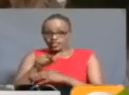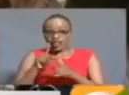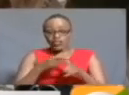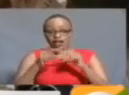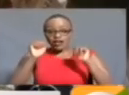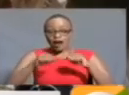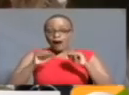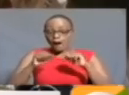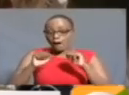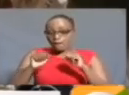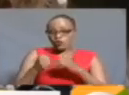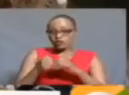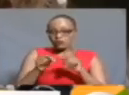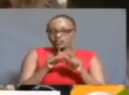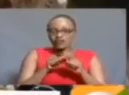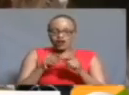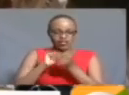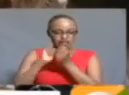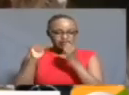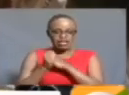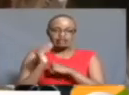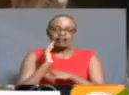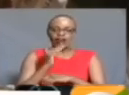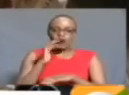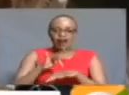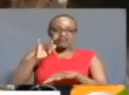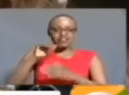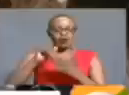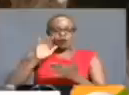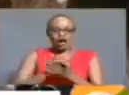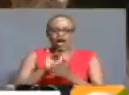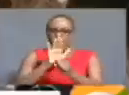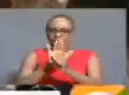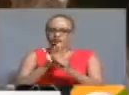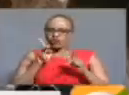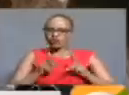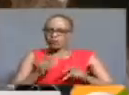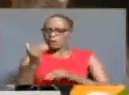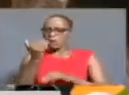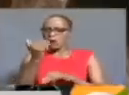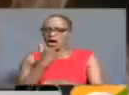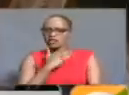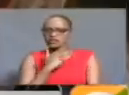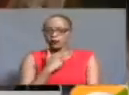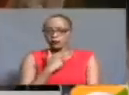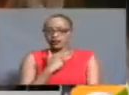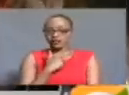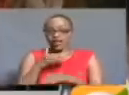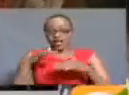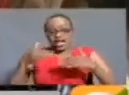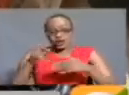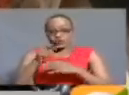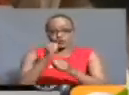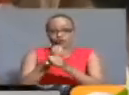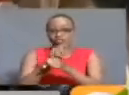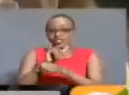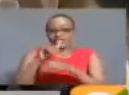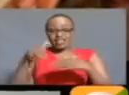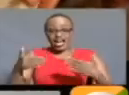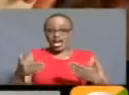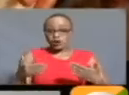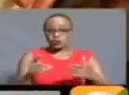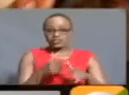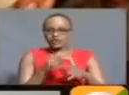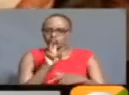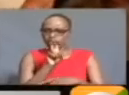huenda ikamgharimu ulimbwende wake. I get a lot of people asking me, how did you do it? How do you